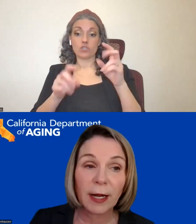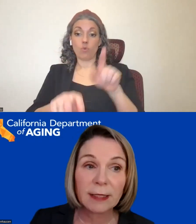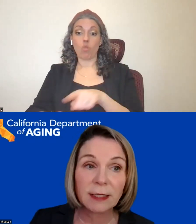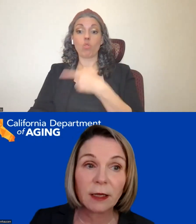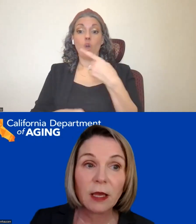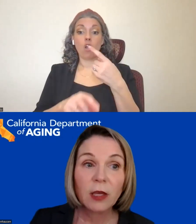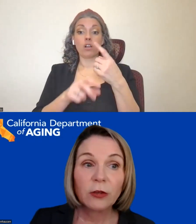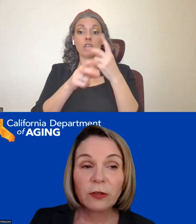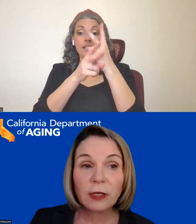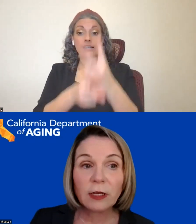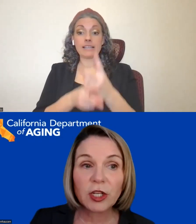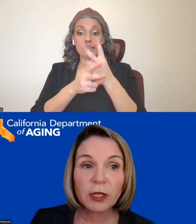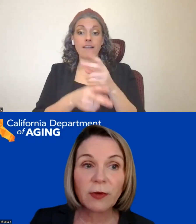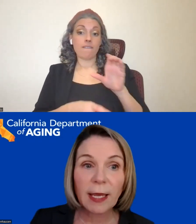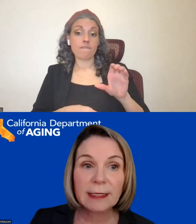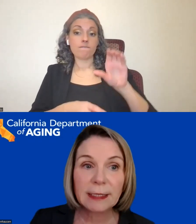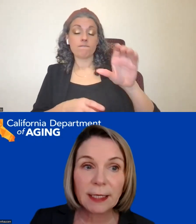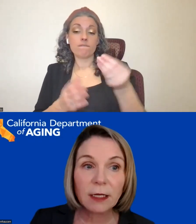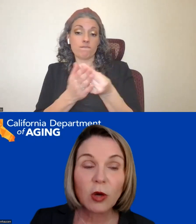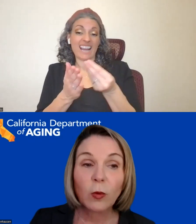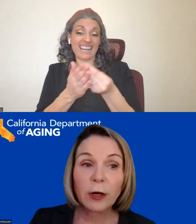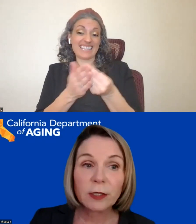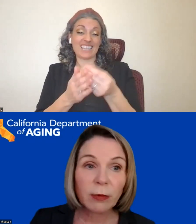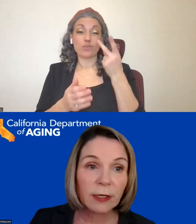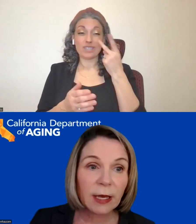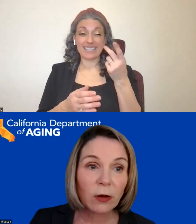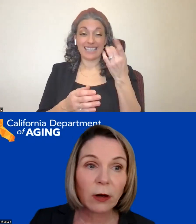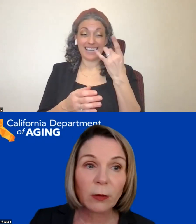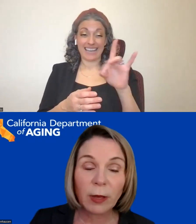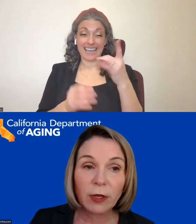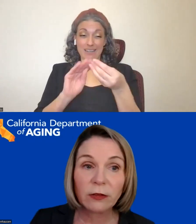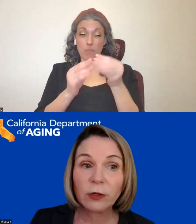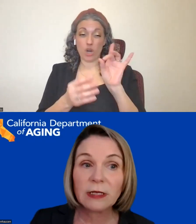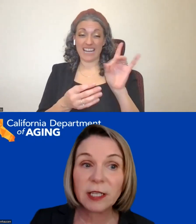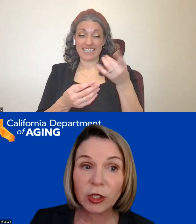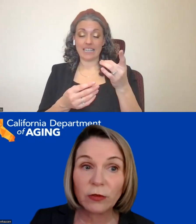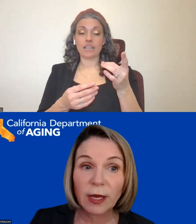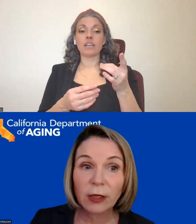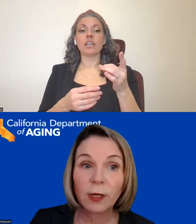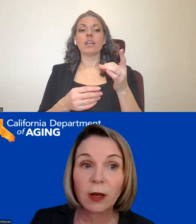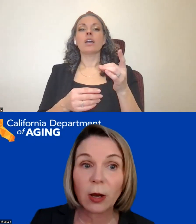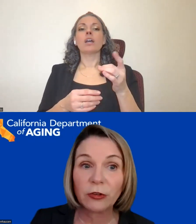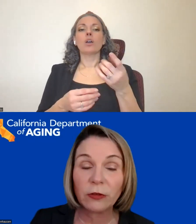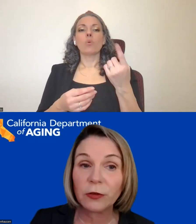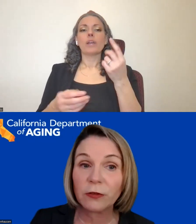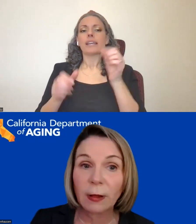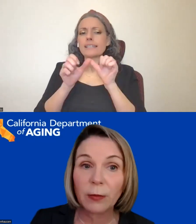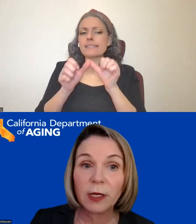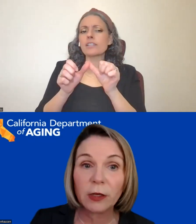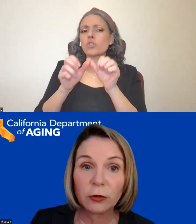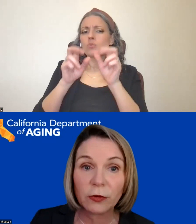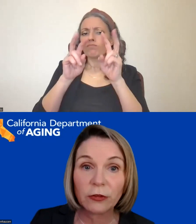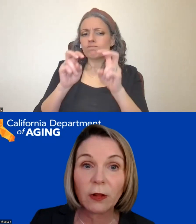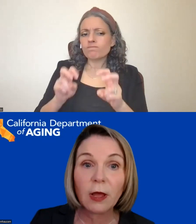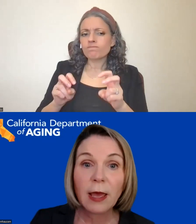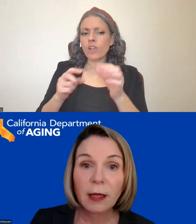care financing. You'll see in Initiative 18, we are doubling down on our commitment to continue evaluating options for